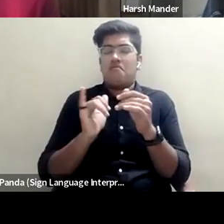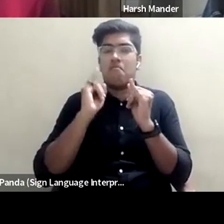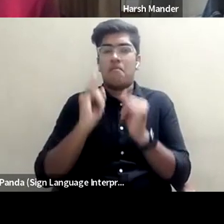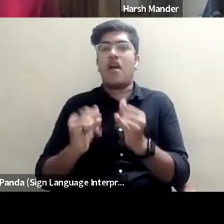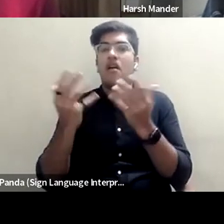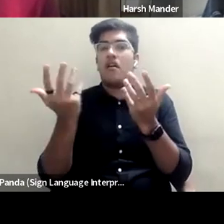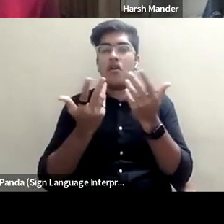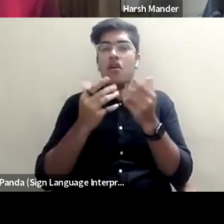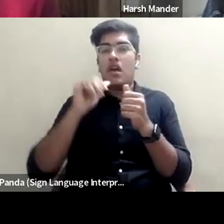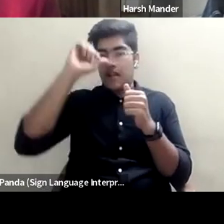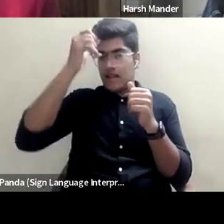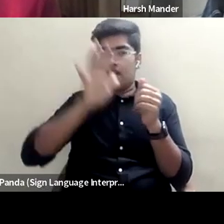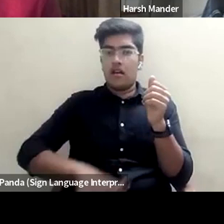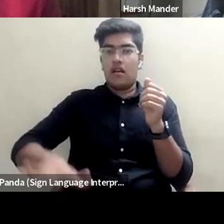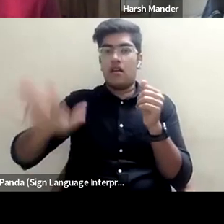in the country